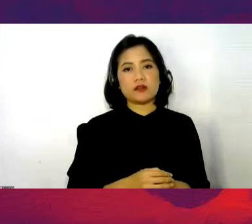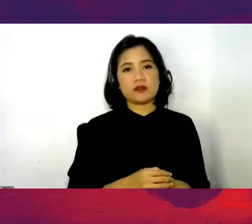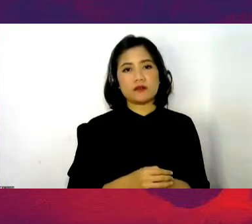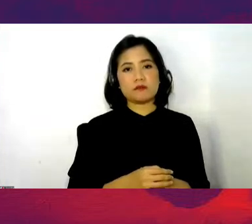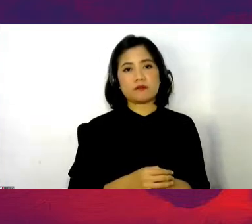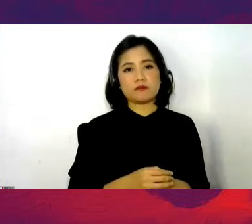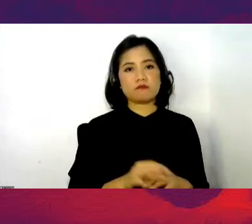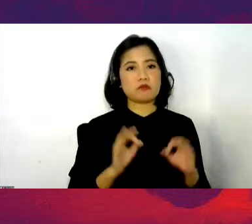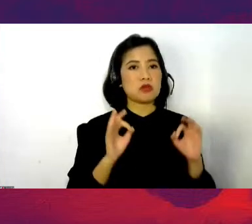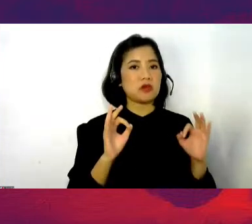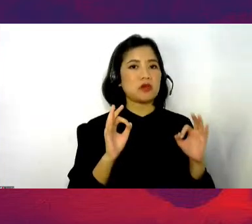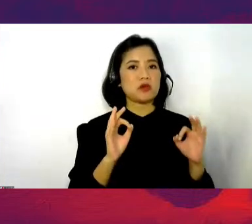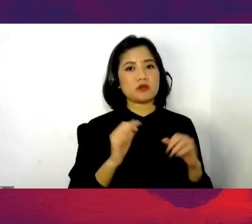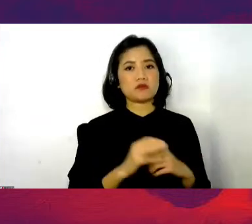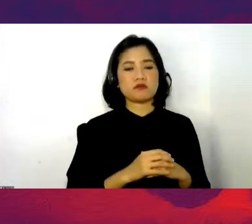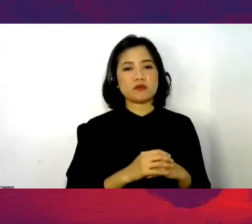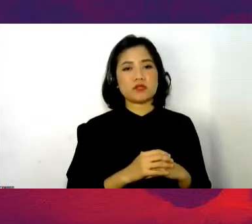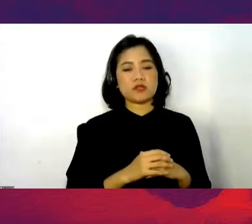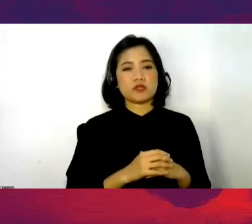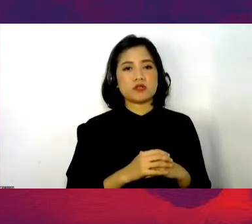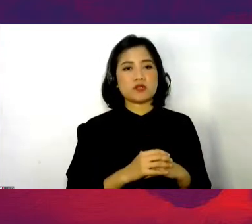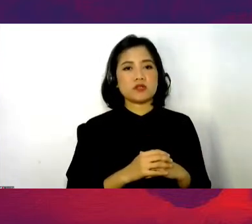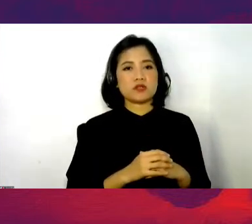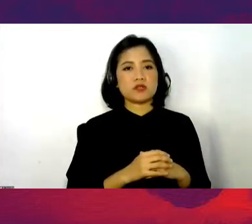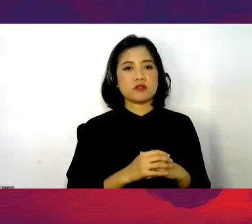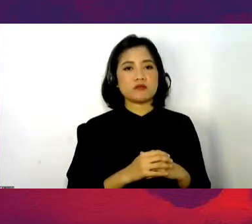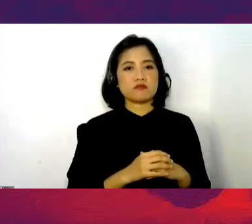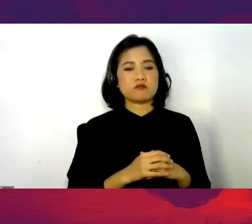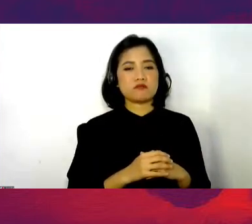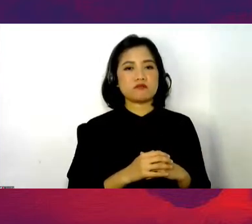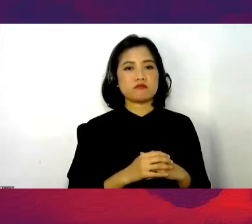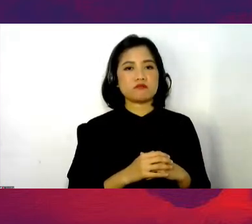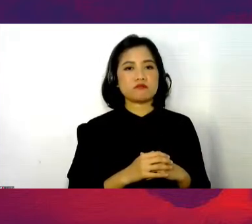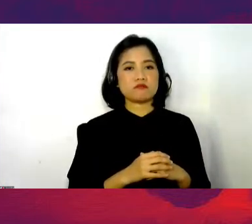deprived ones. You see, 12.5 is below 13, so you're deprived in income.